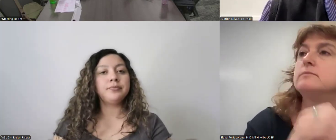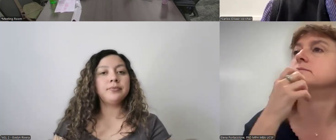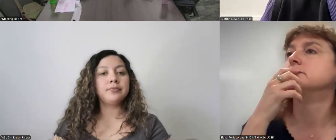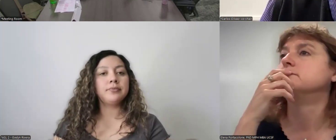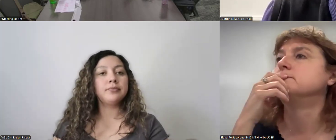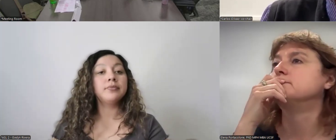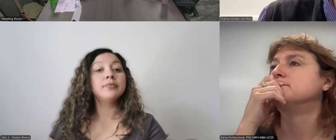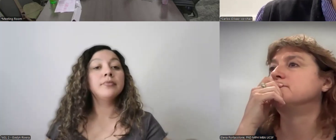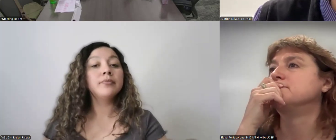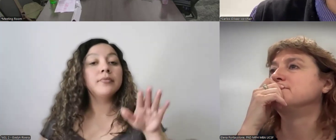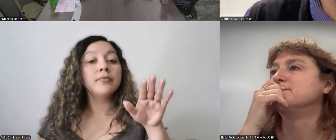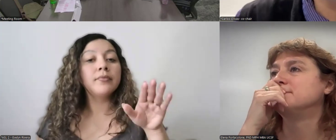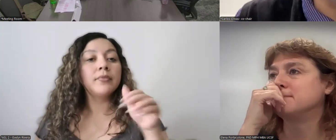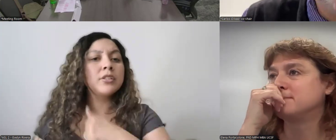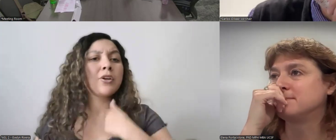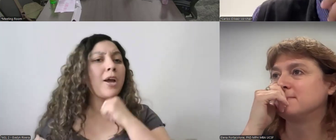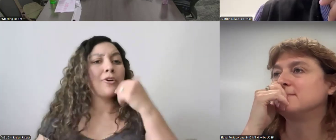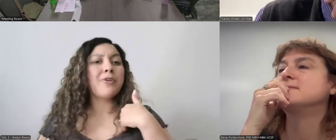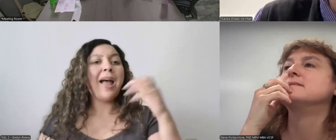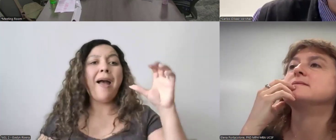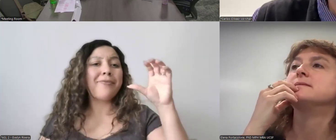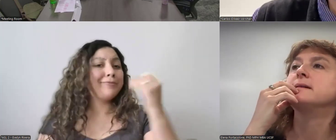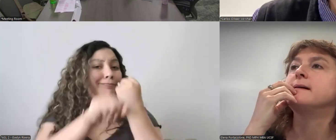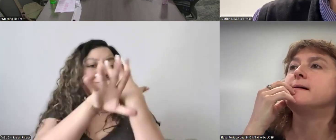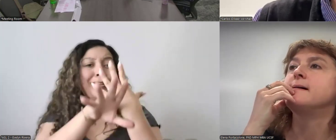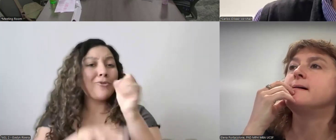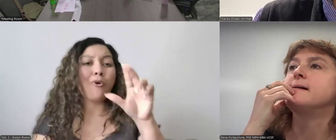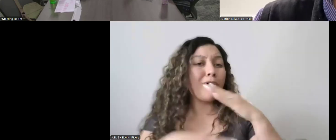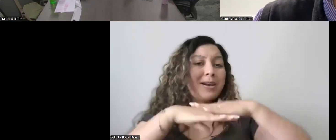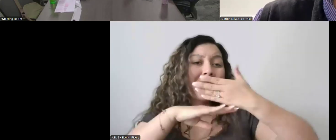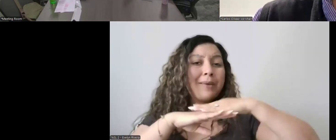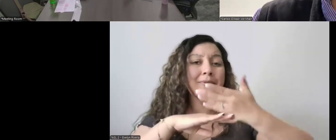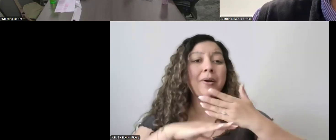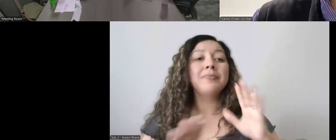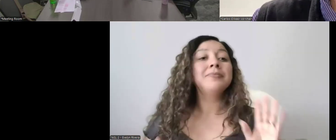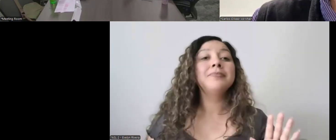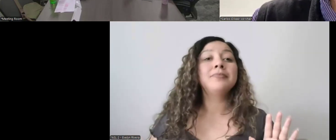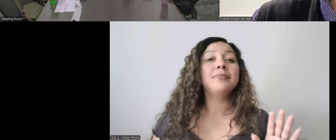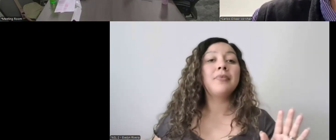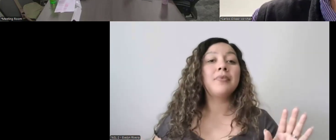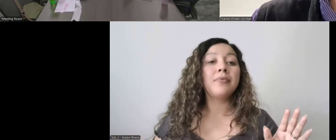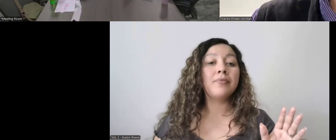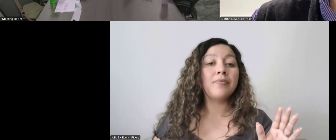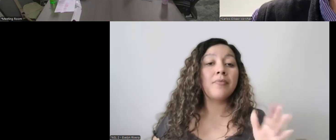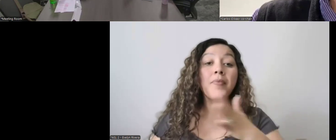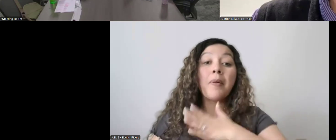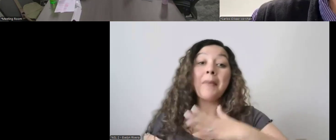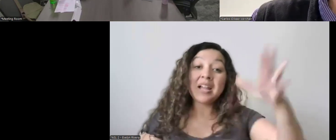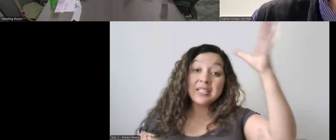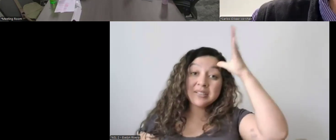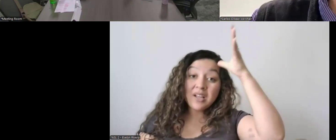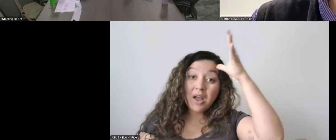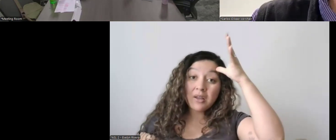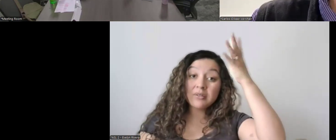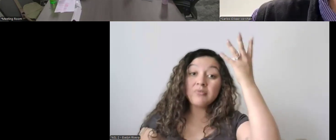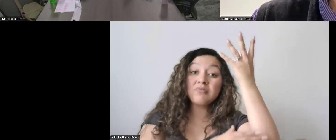Hi, sorry, I don't have a camera or laptop. I'm Janine Misterly. My dad passed away from dementia 19 years ago, so I'm